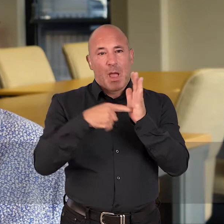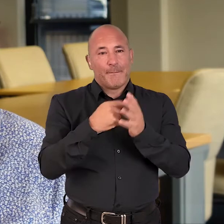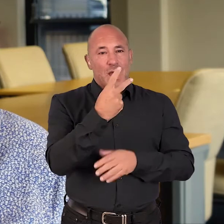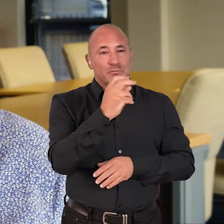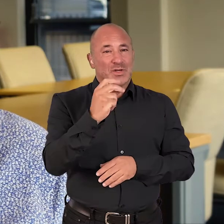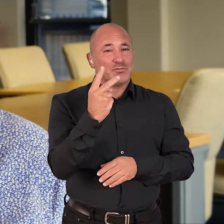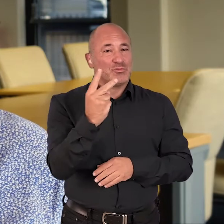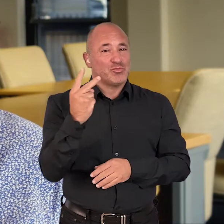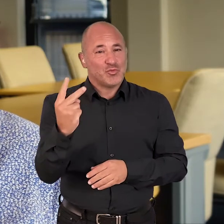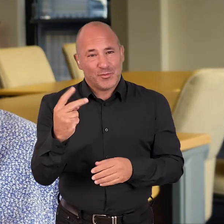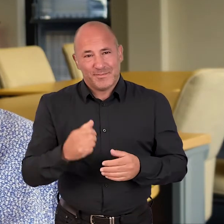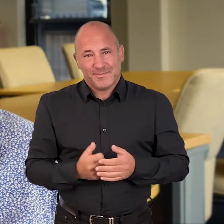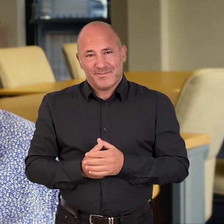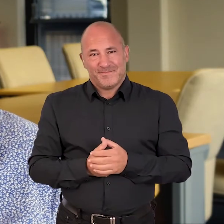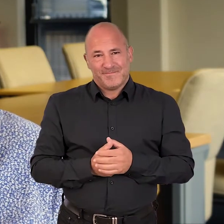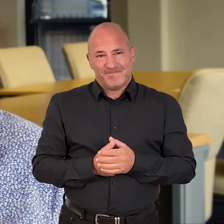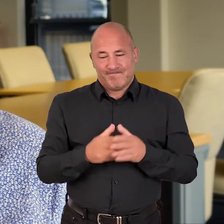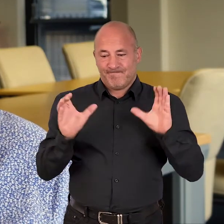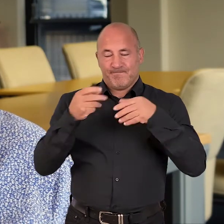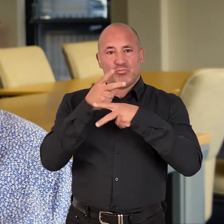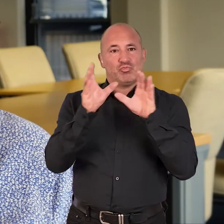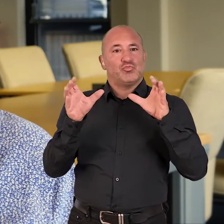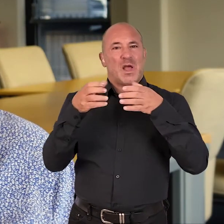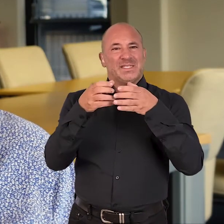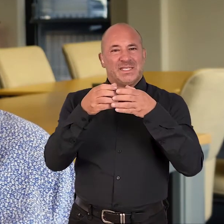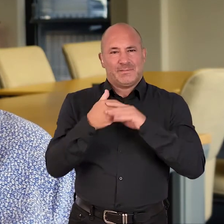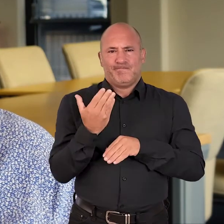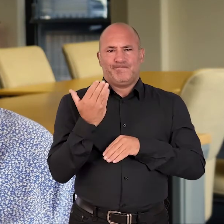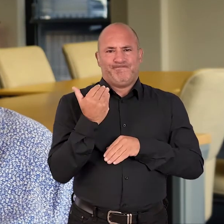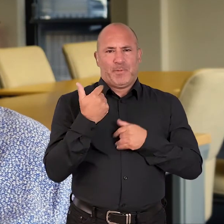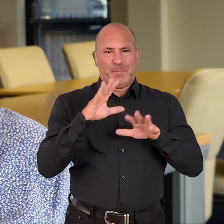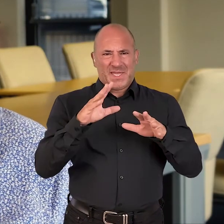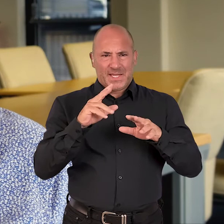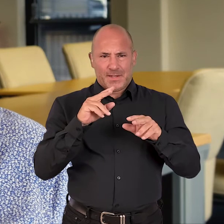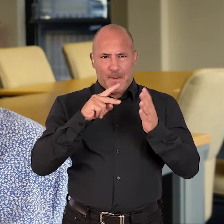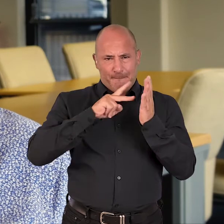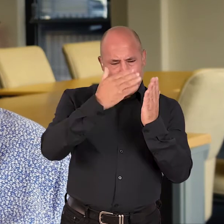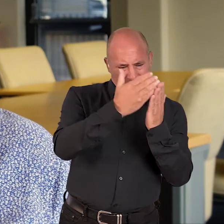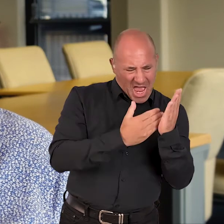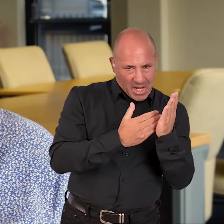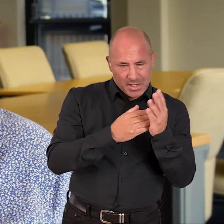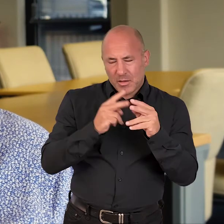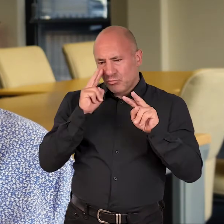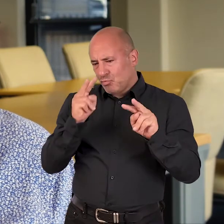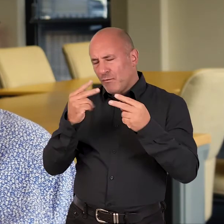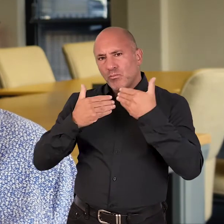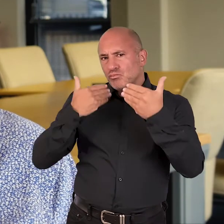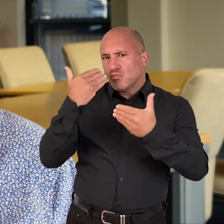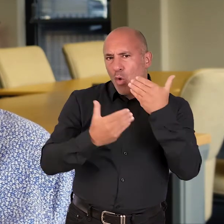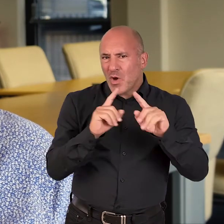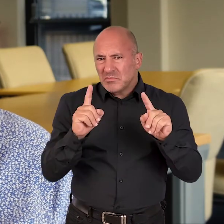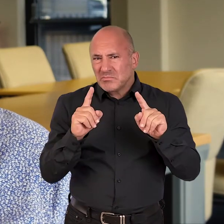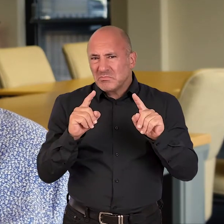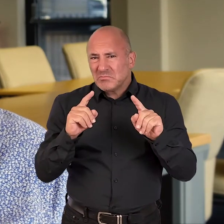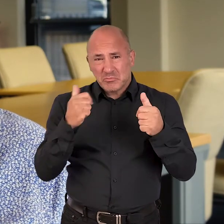October 2017 to September 2022. The trustees recently reviewed progress against